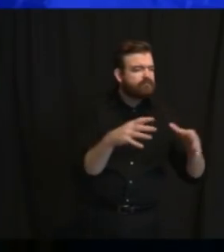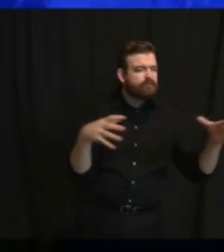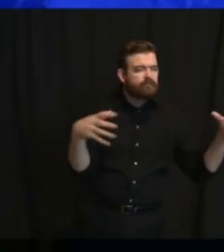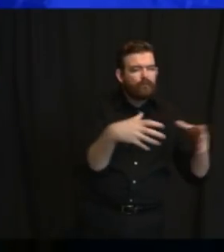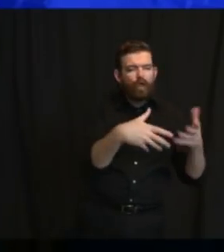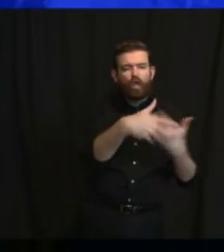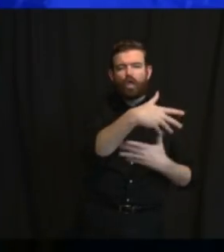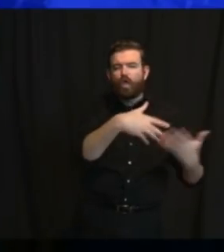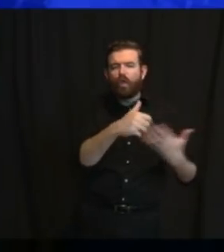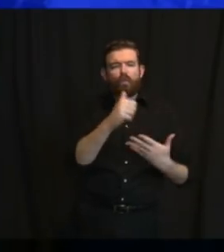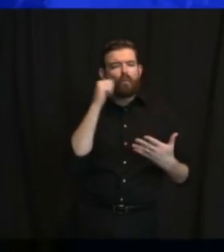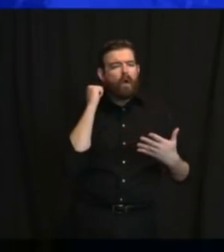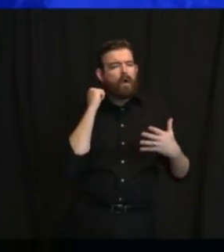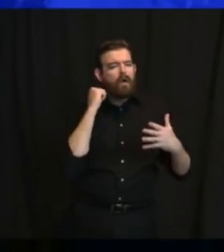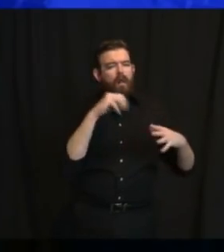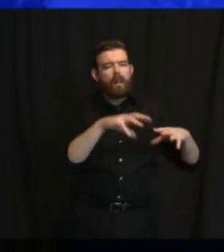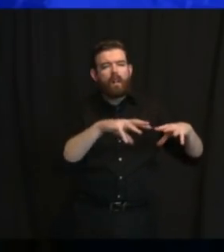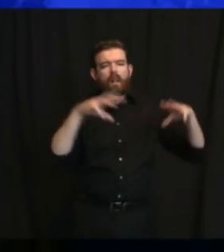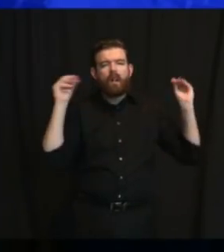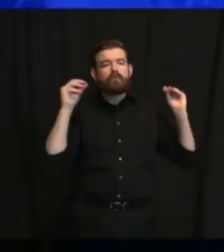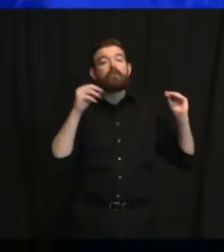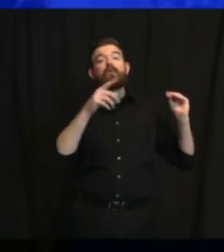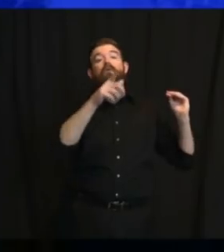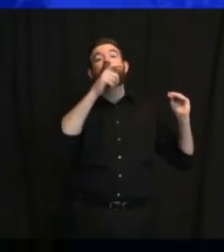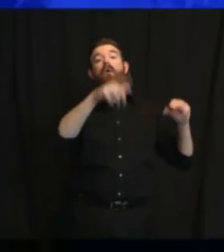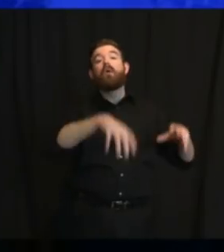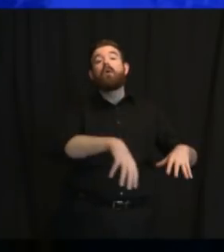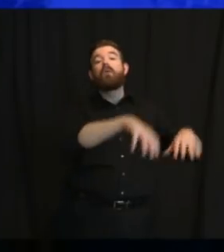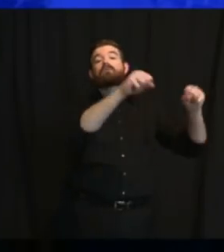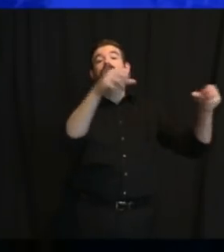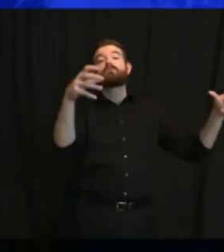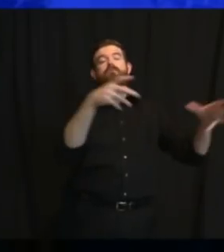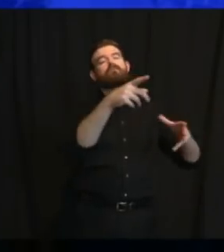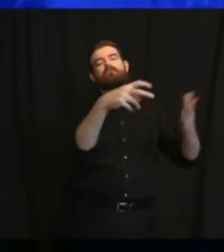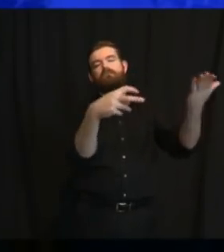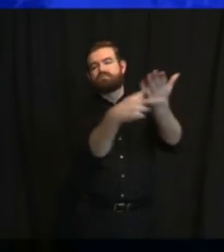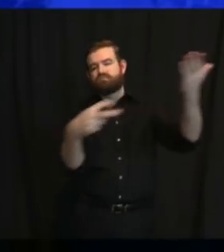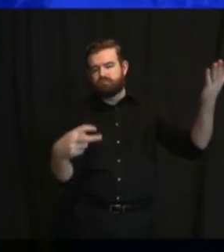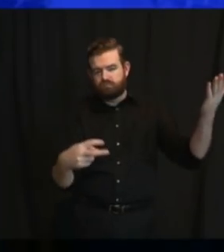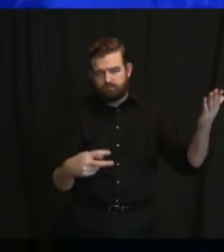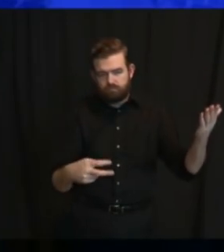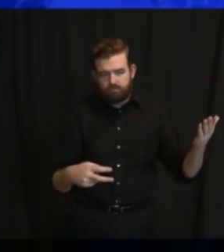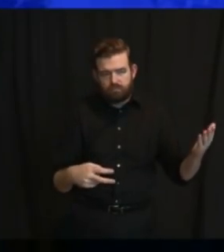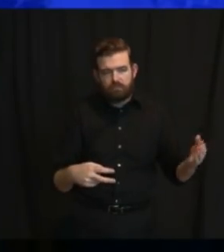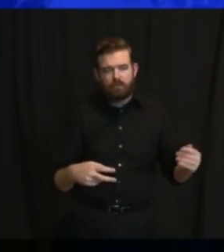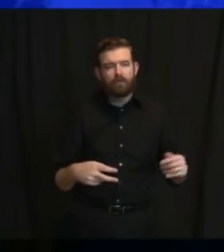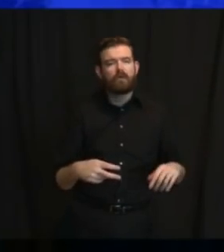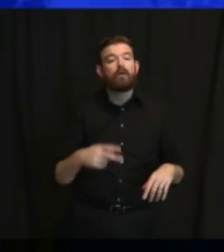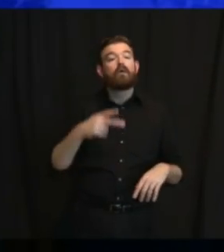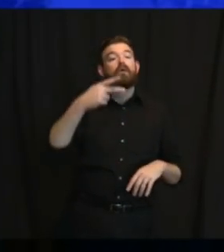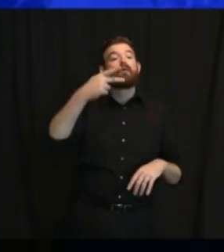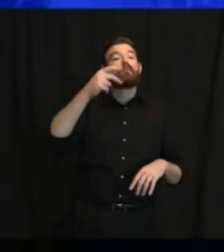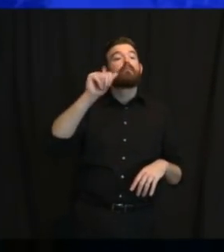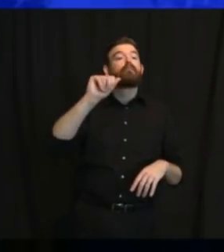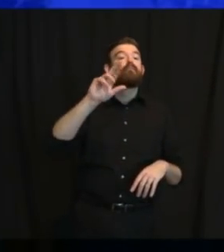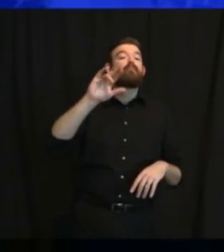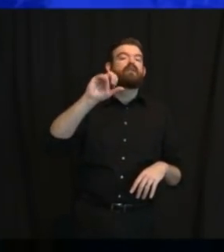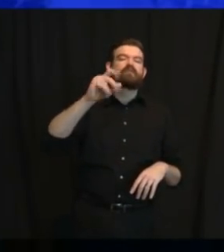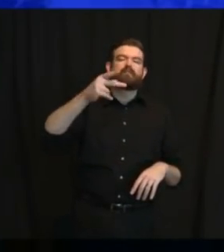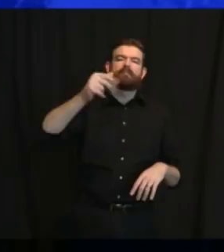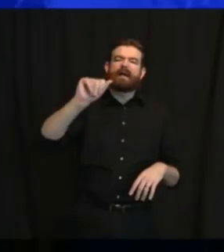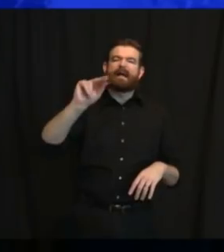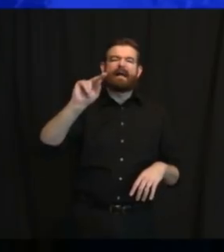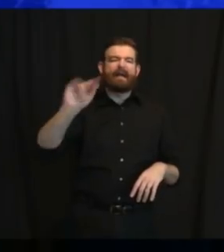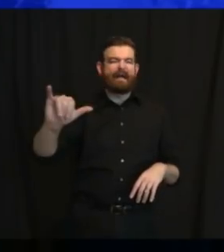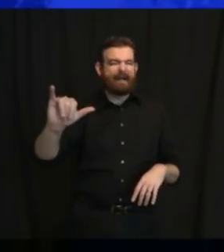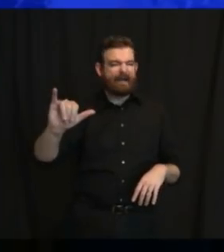cited. In Parsippany, a police officer went to the call in response to somebody committing criminal